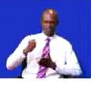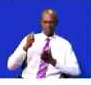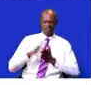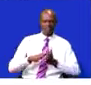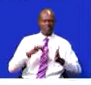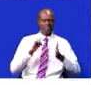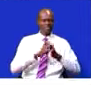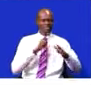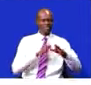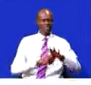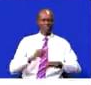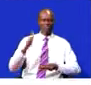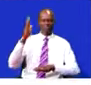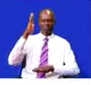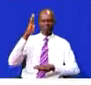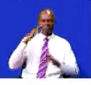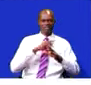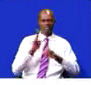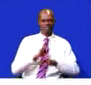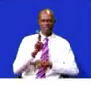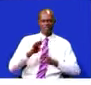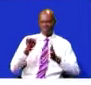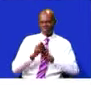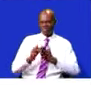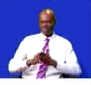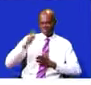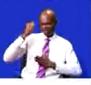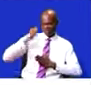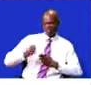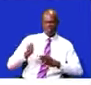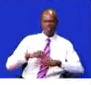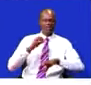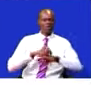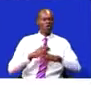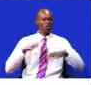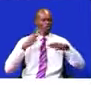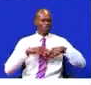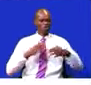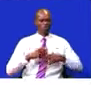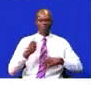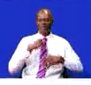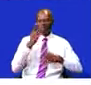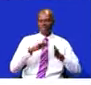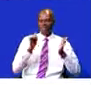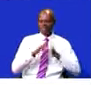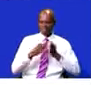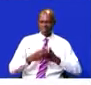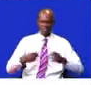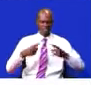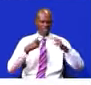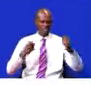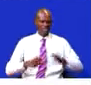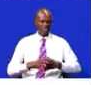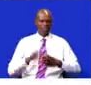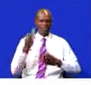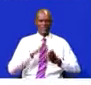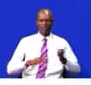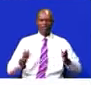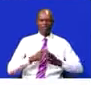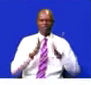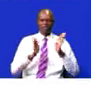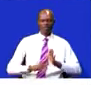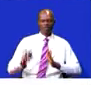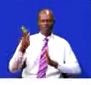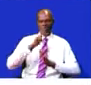inauguration and he will use that sword on people he considers to be enemies of the Republic of